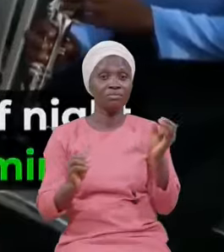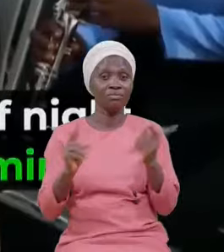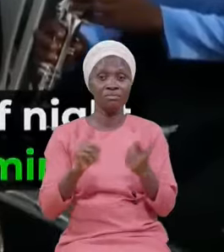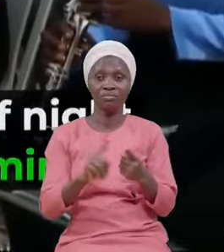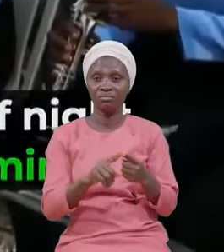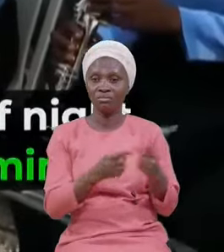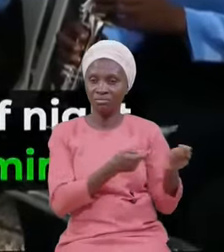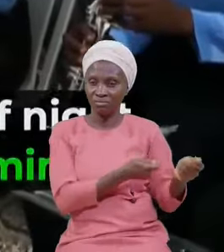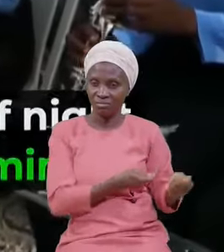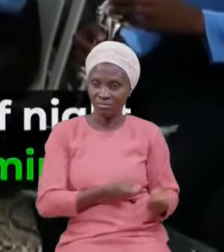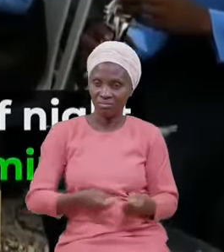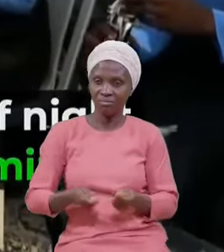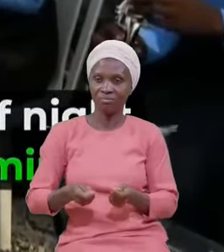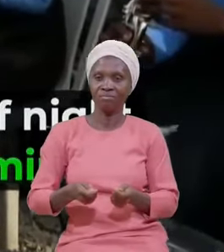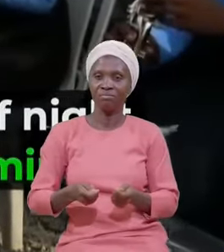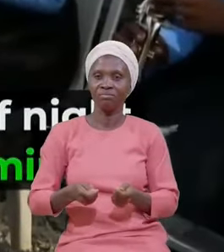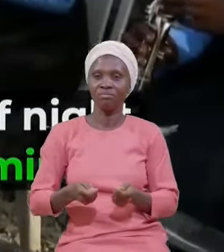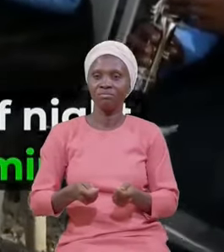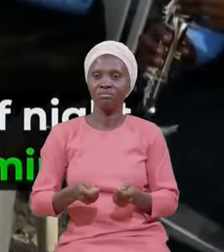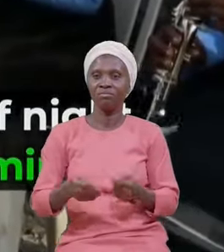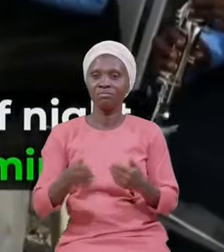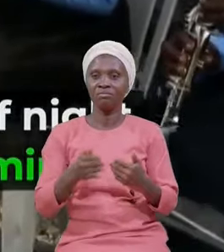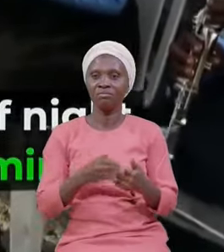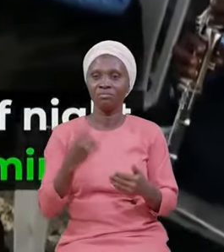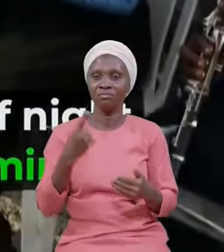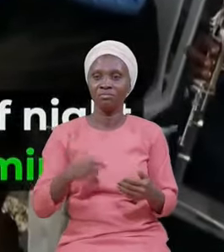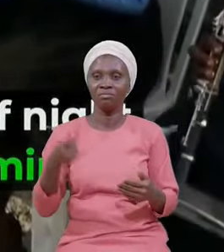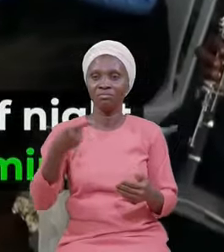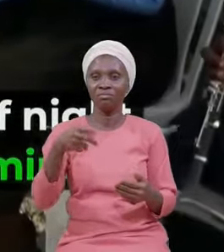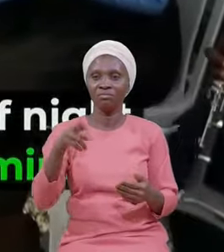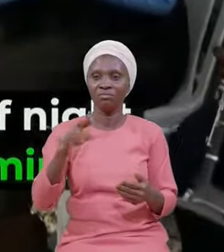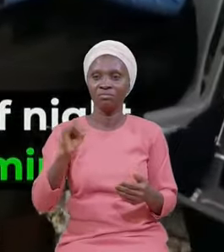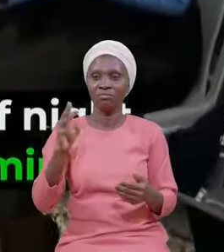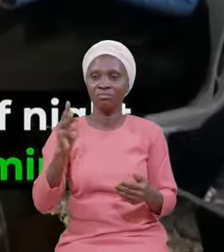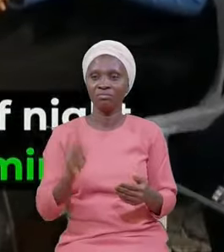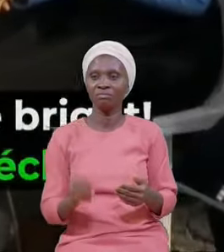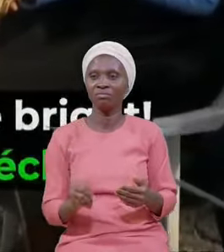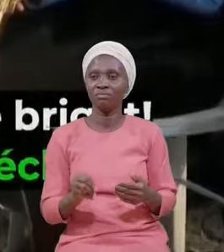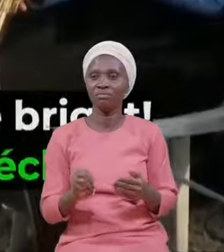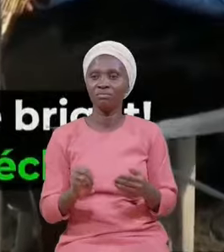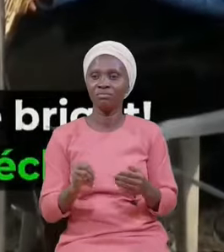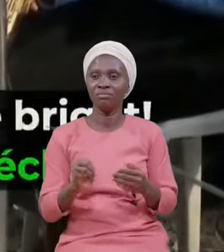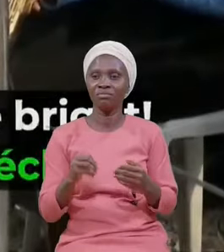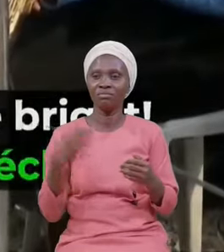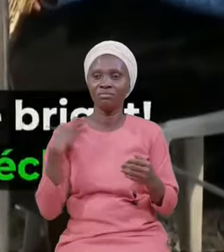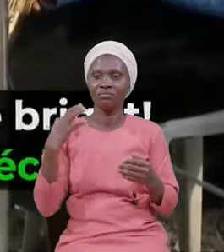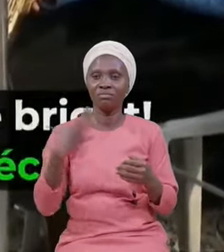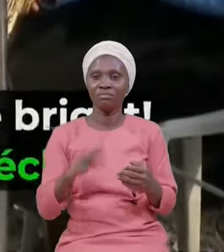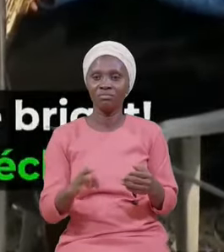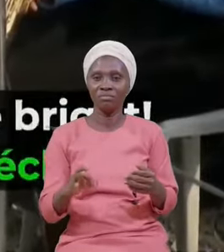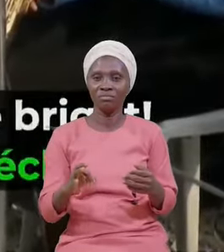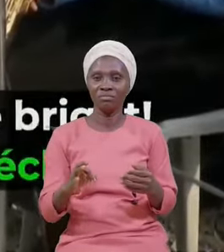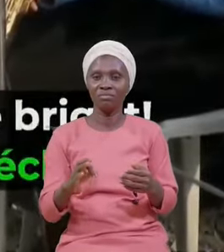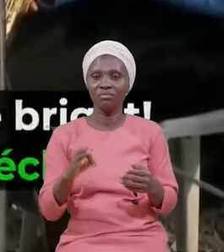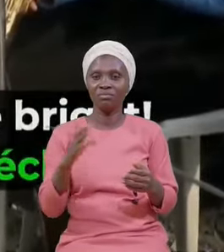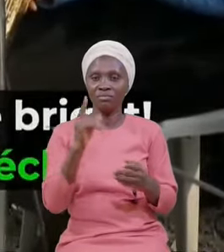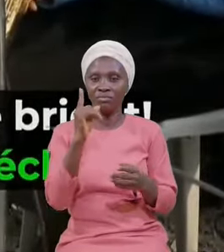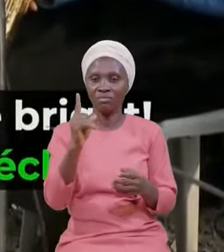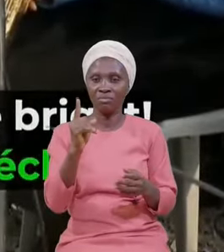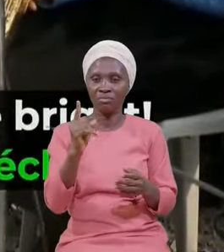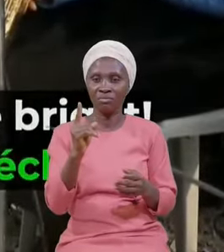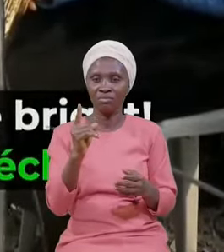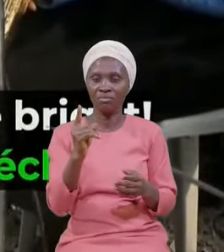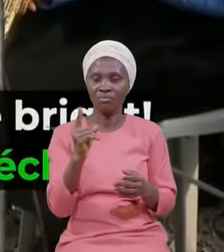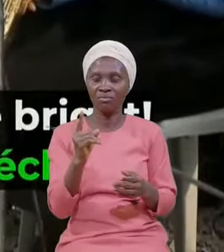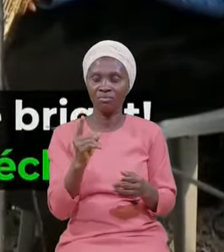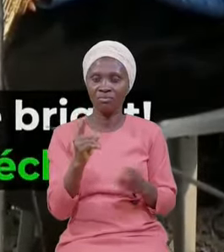draw back the GRE C of night one of